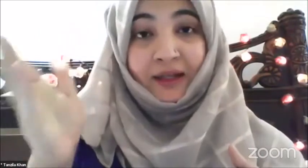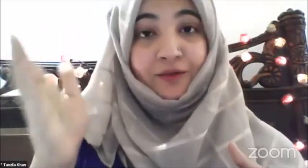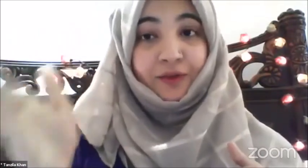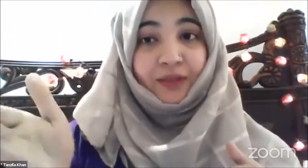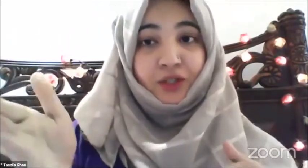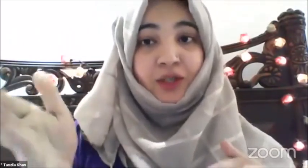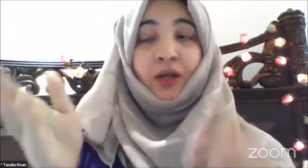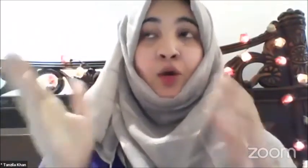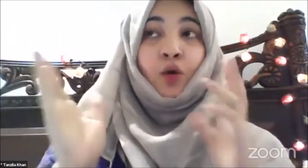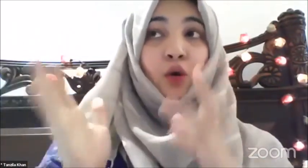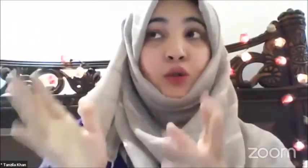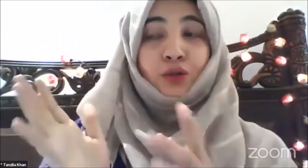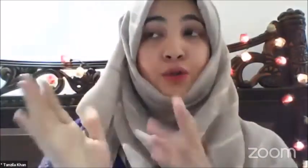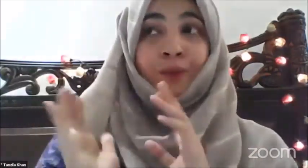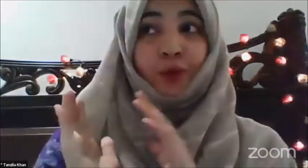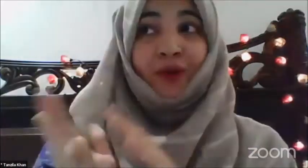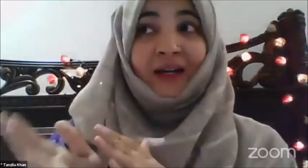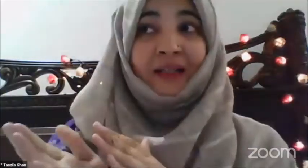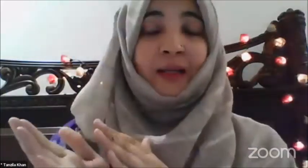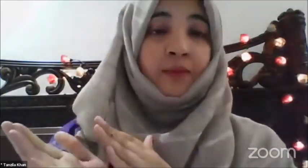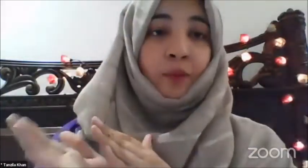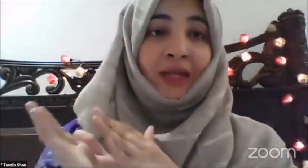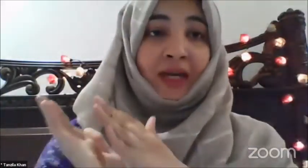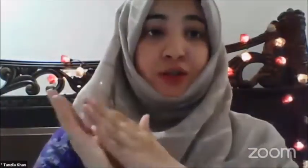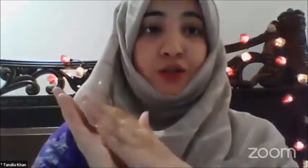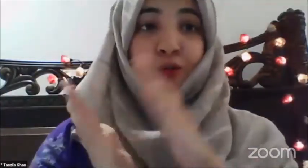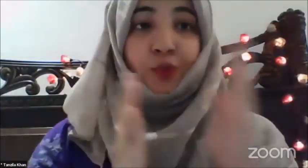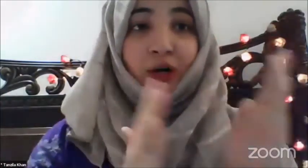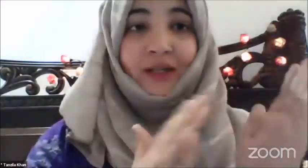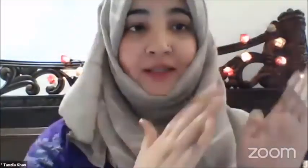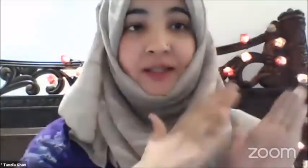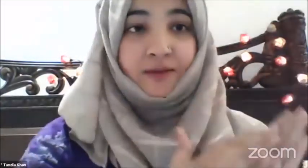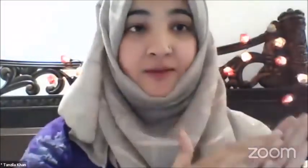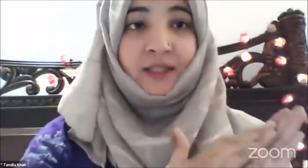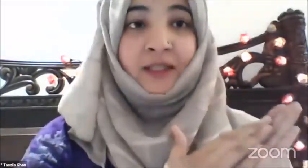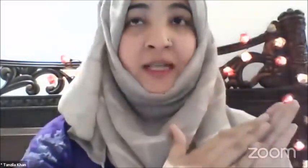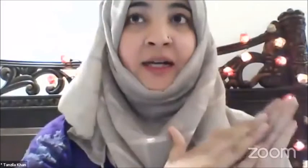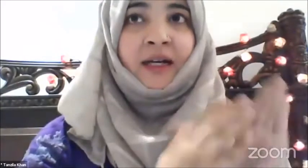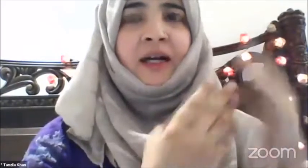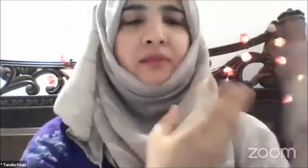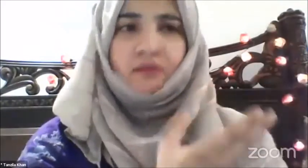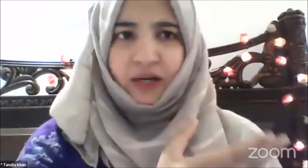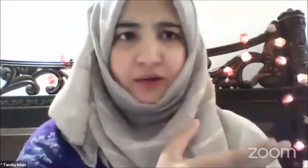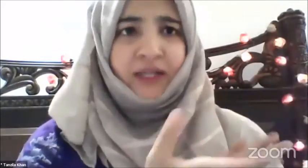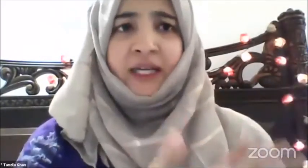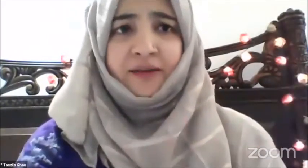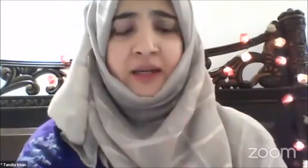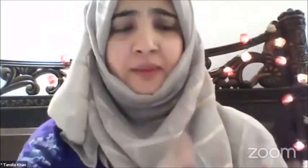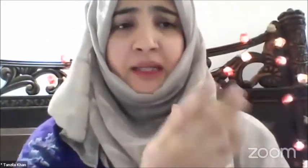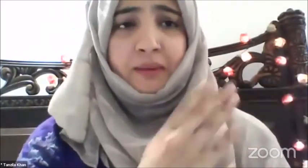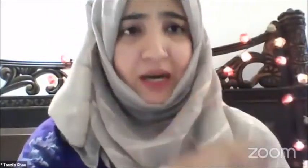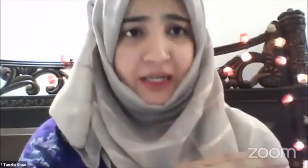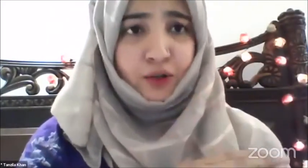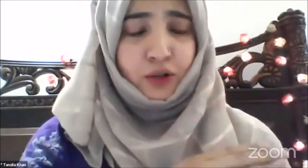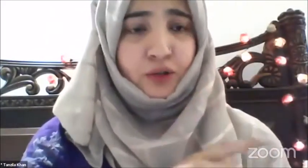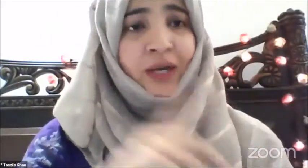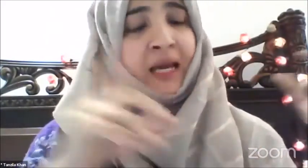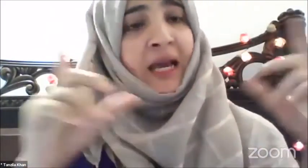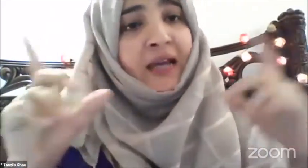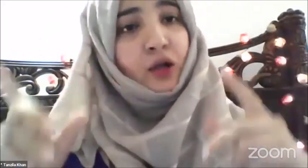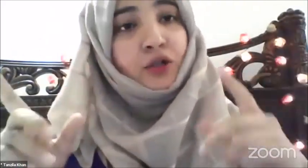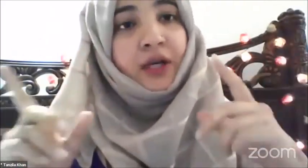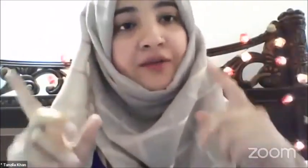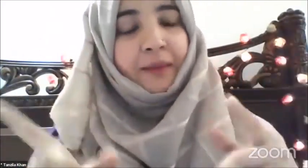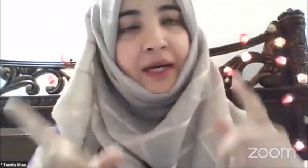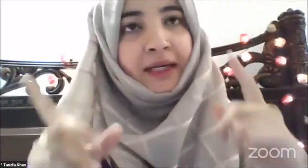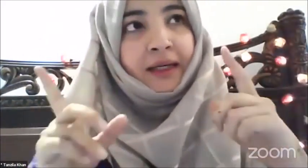healthcare information, also providing them with access to products and services that are regularly available in the market also,